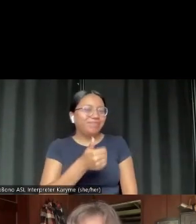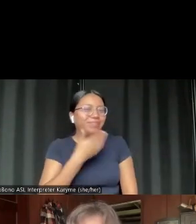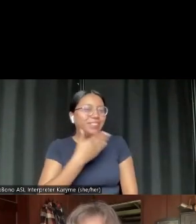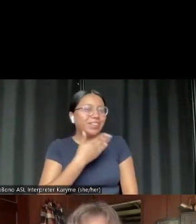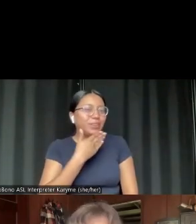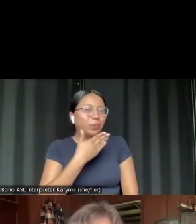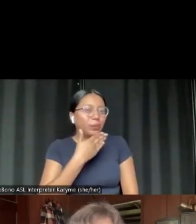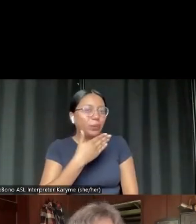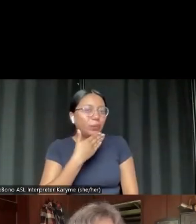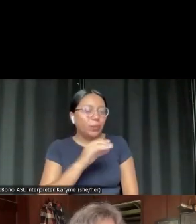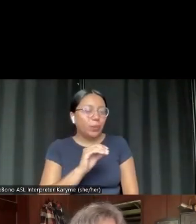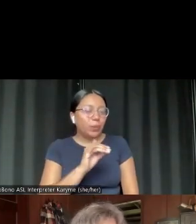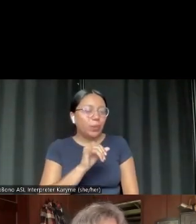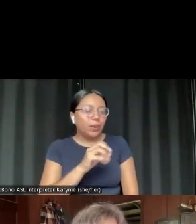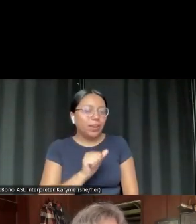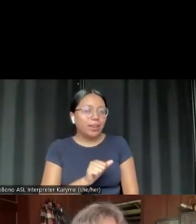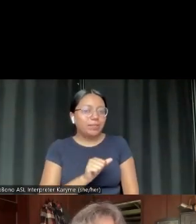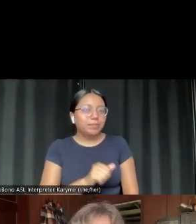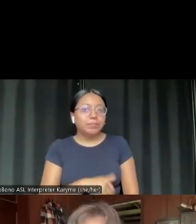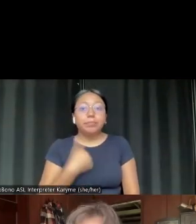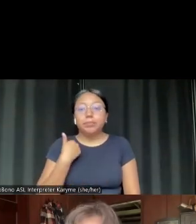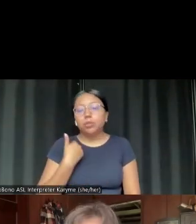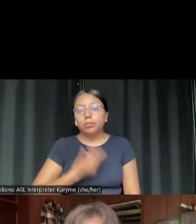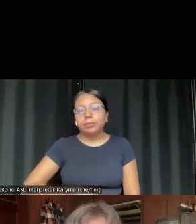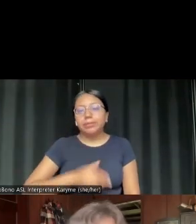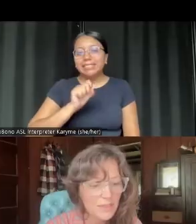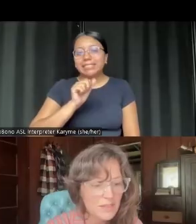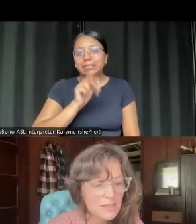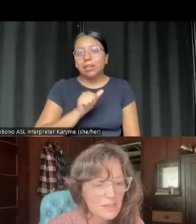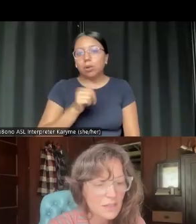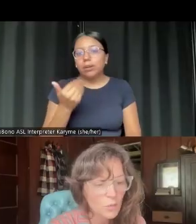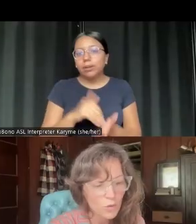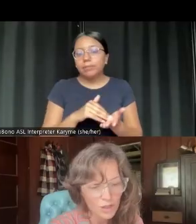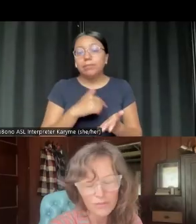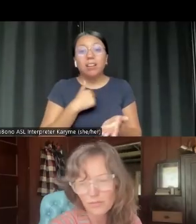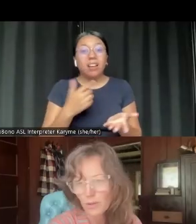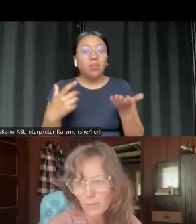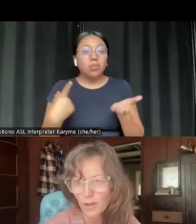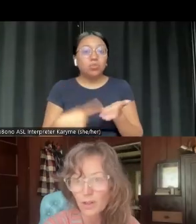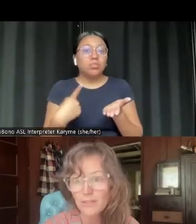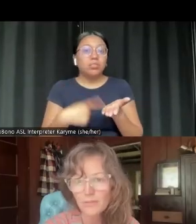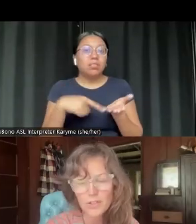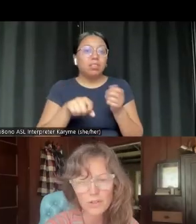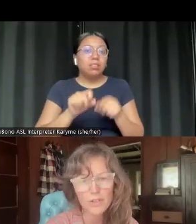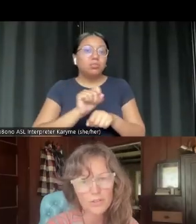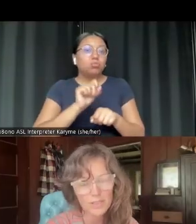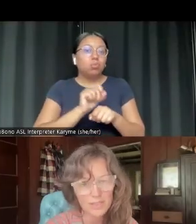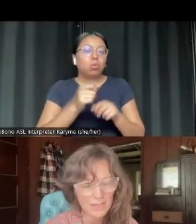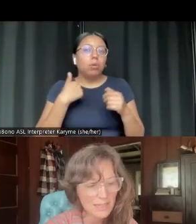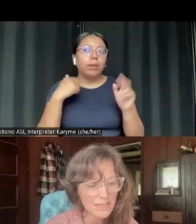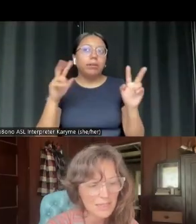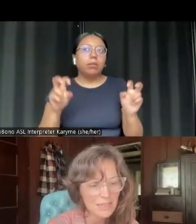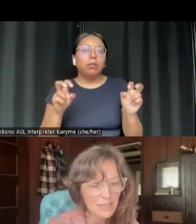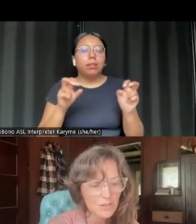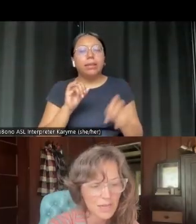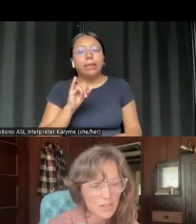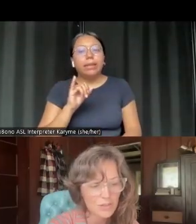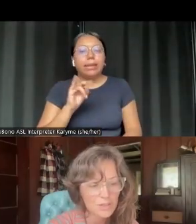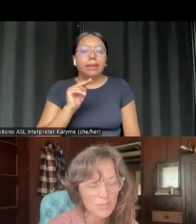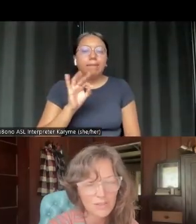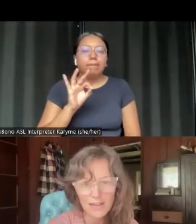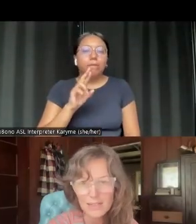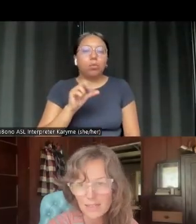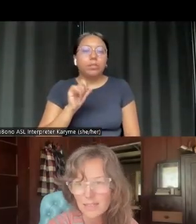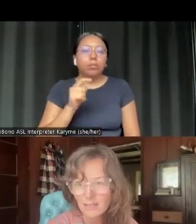Thank you, Moya. So this is Sarah again. So I want to talk today about this work of what I would call infrastructural design, that is the